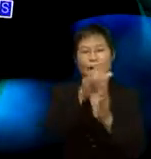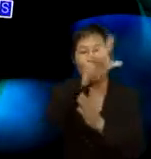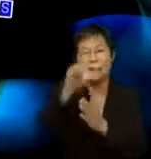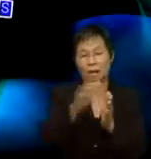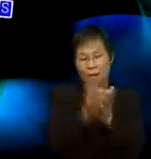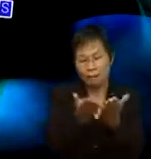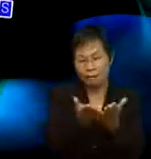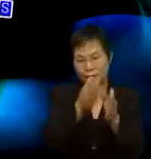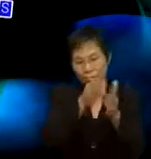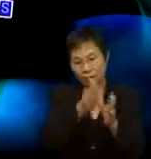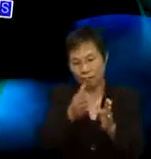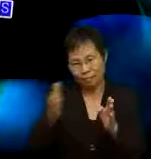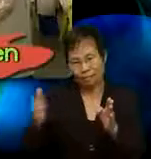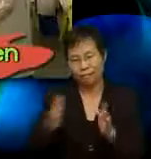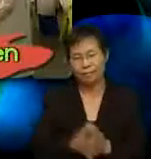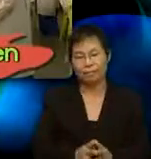library.